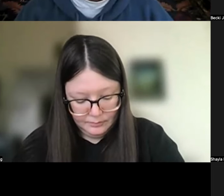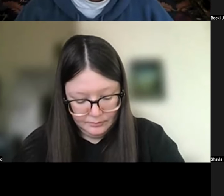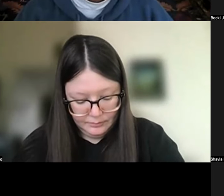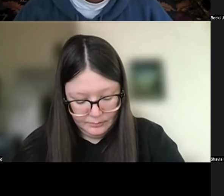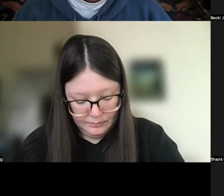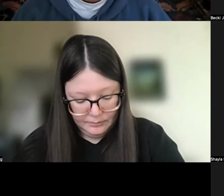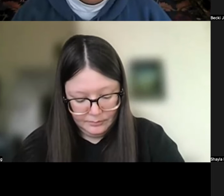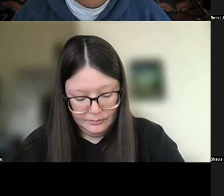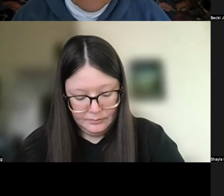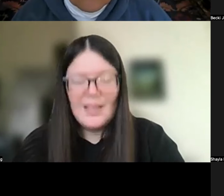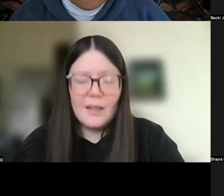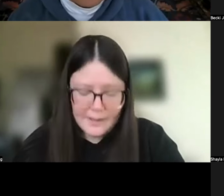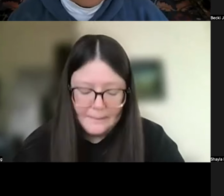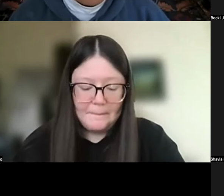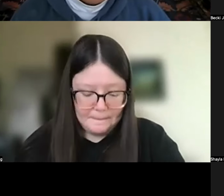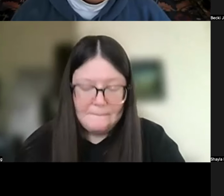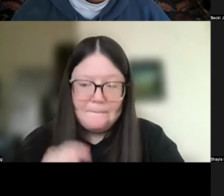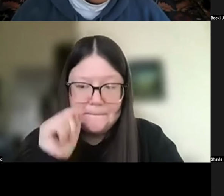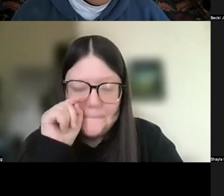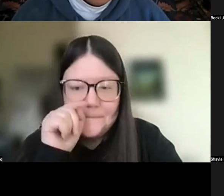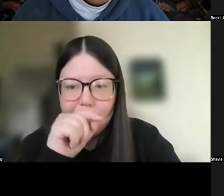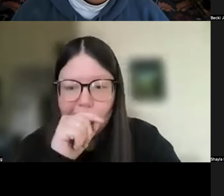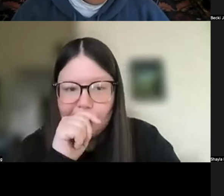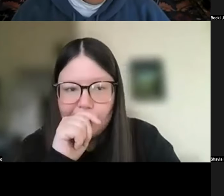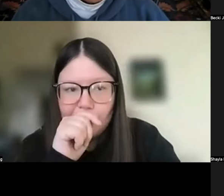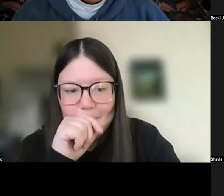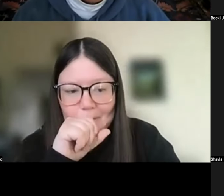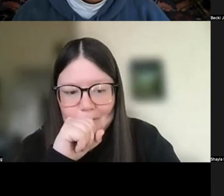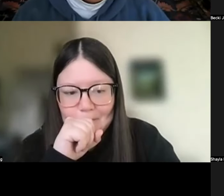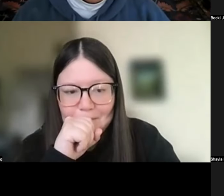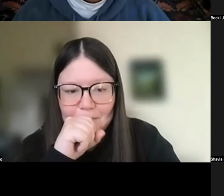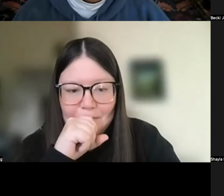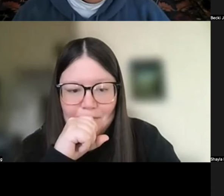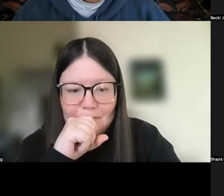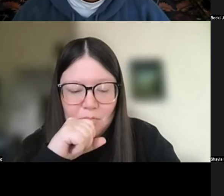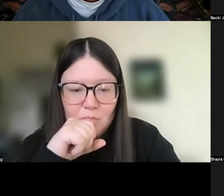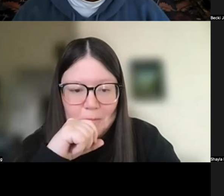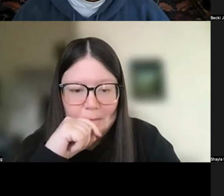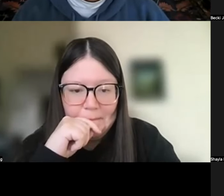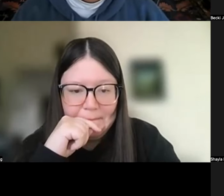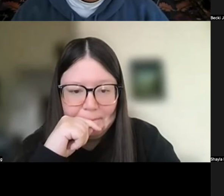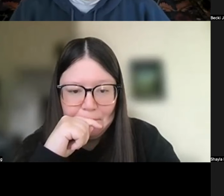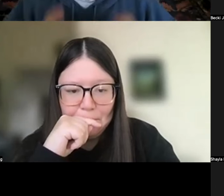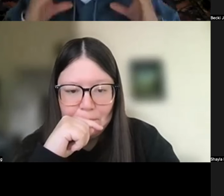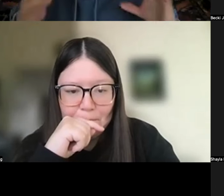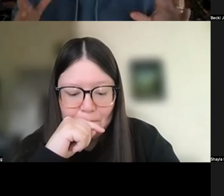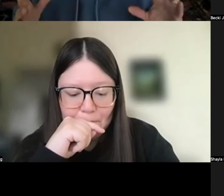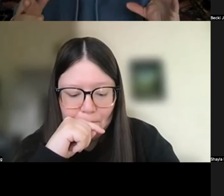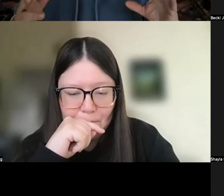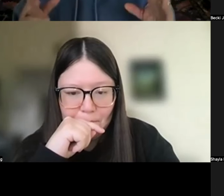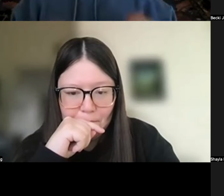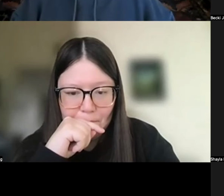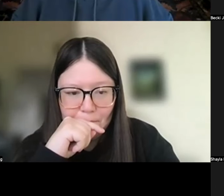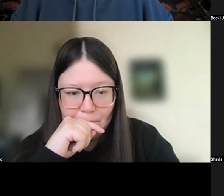private. So I kind of did that as a way of just kind of helping them think